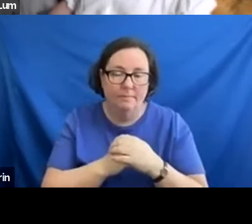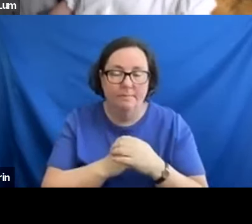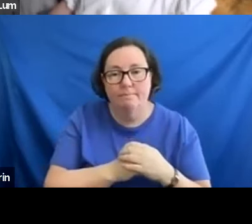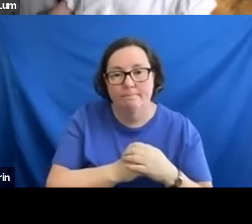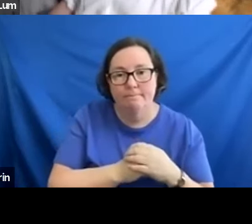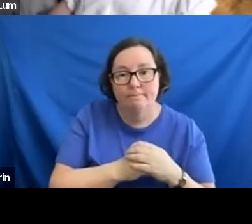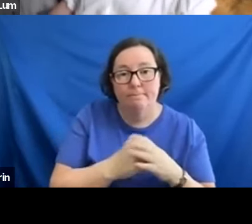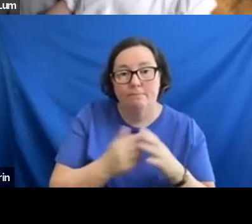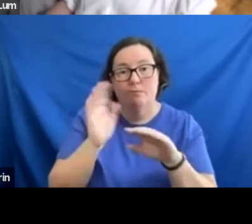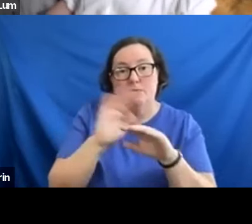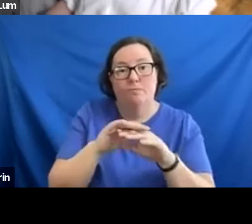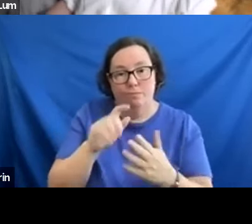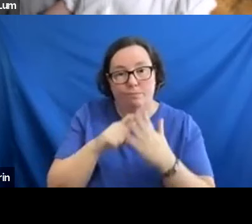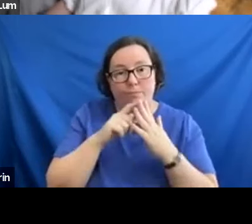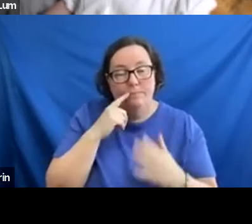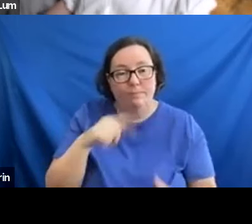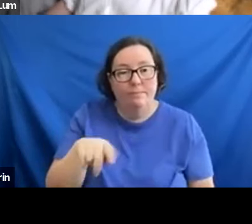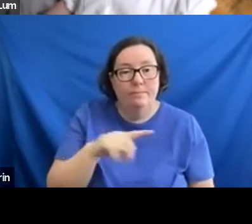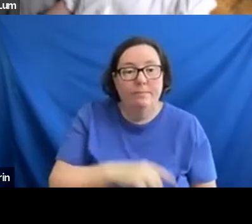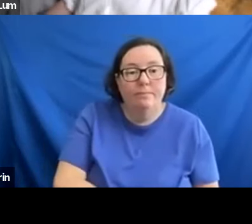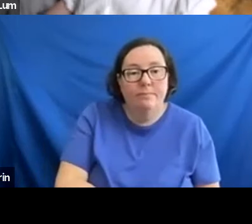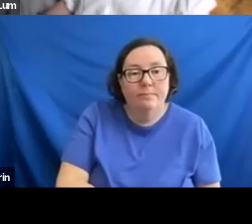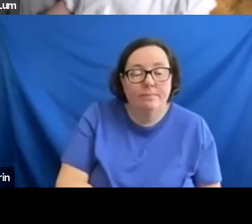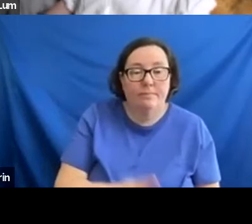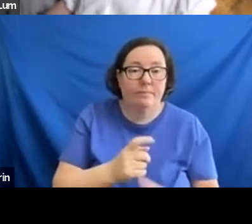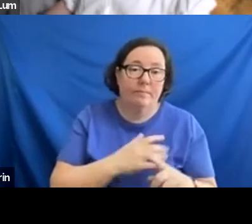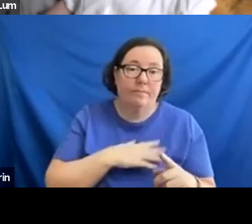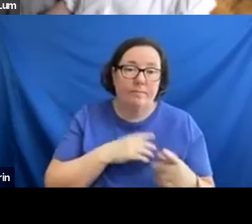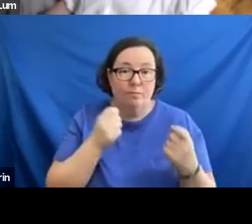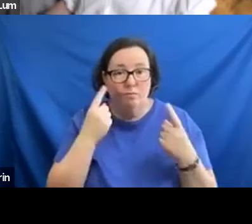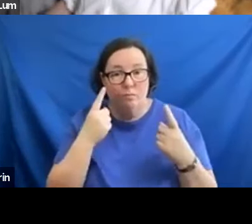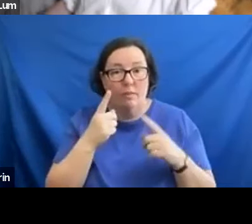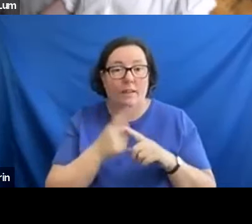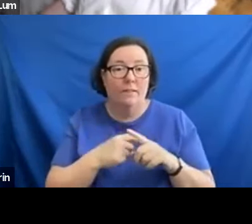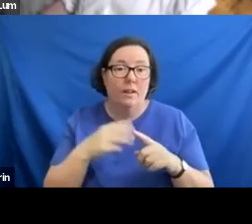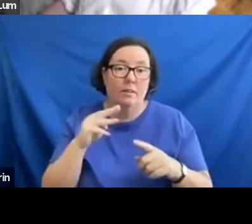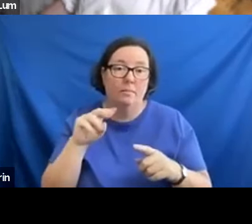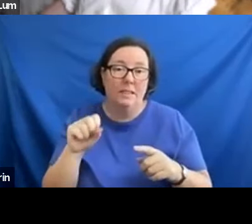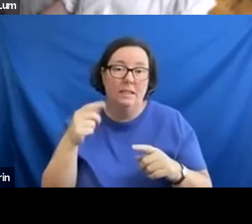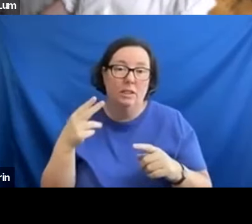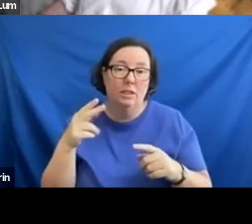as an additional criterion. By my reckoning, through Ms. Hogan's